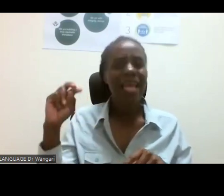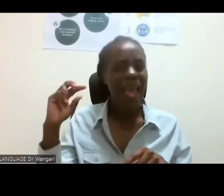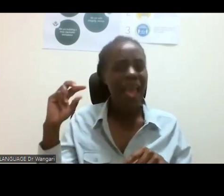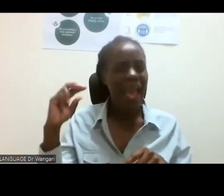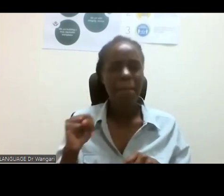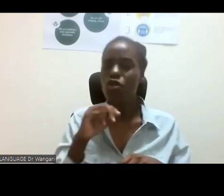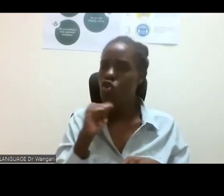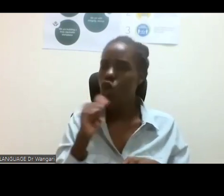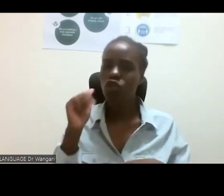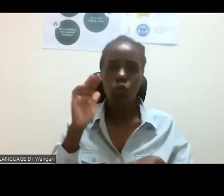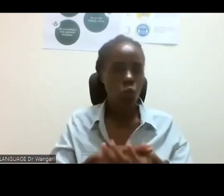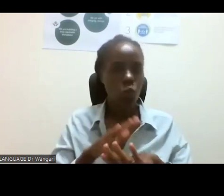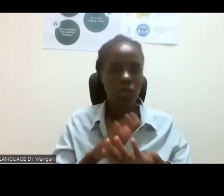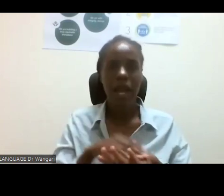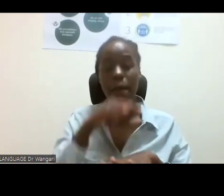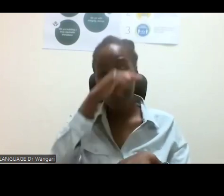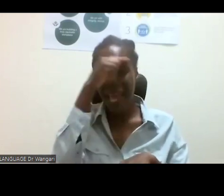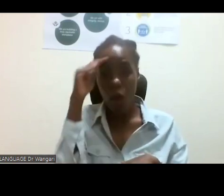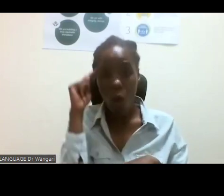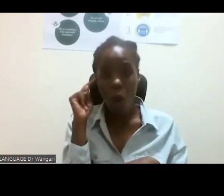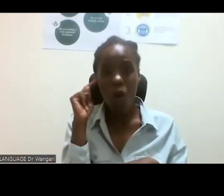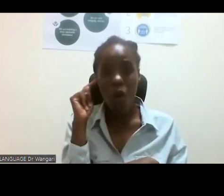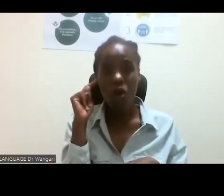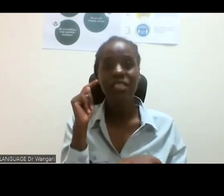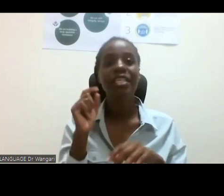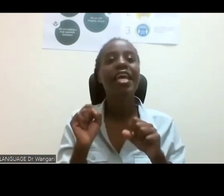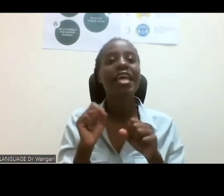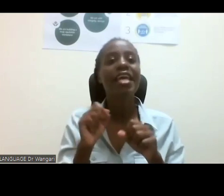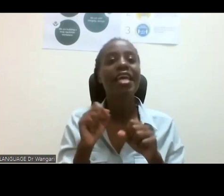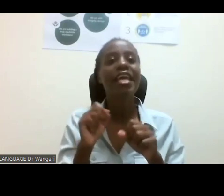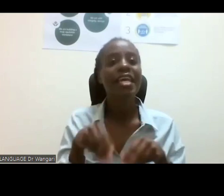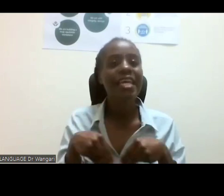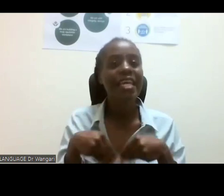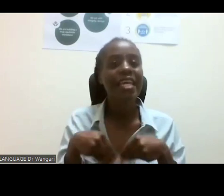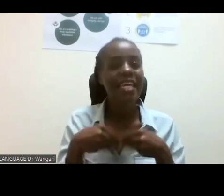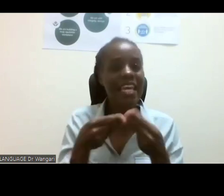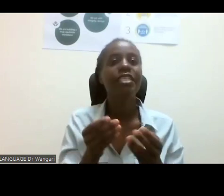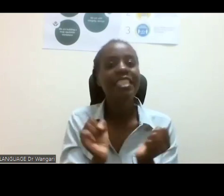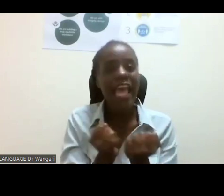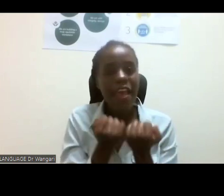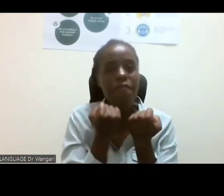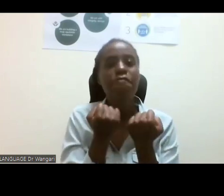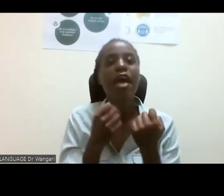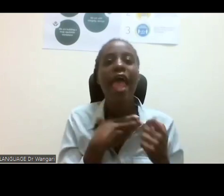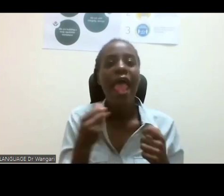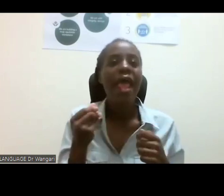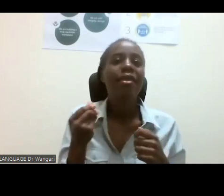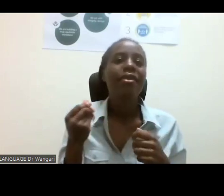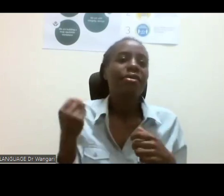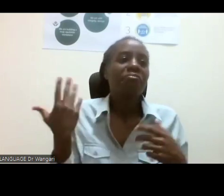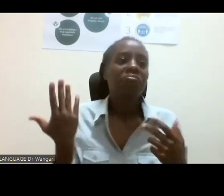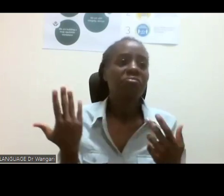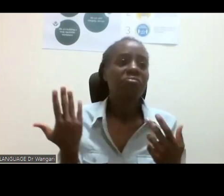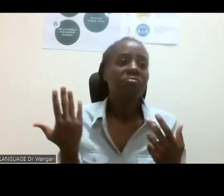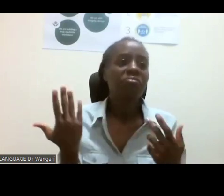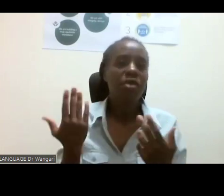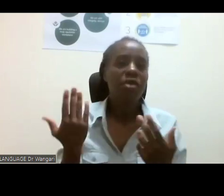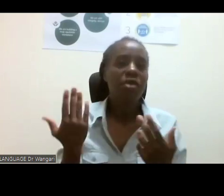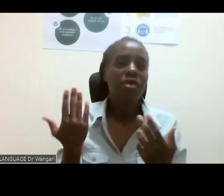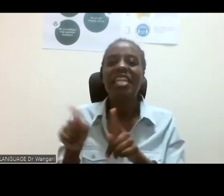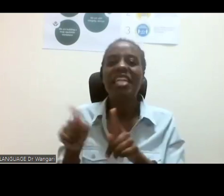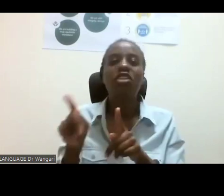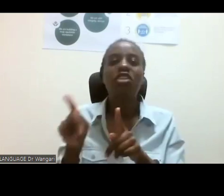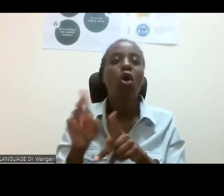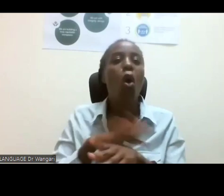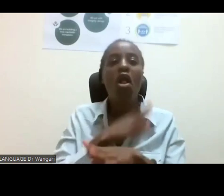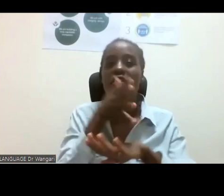the practice, as it gives a false sense of safety and legitimacy to FGMC and undermines the role of health